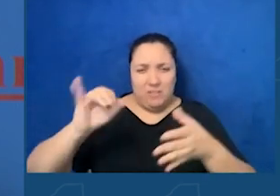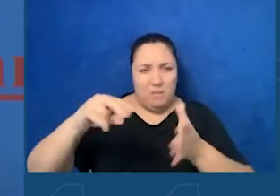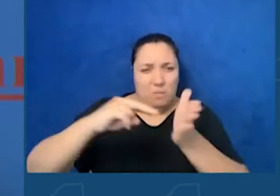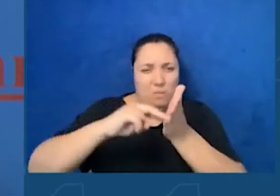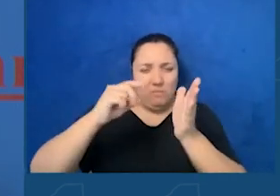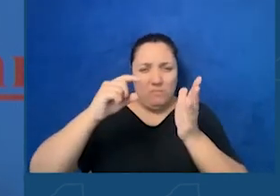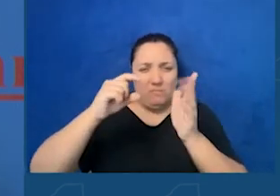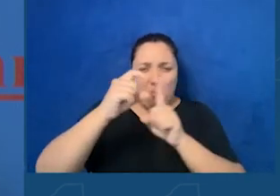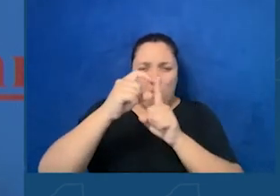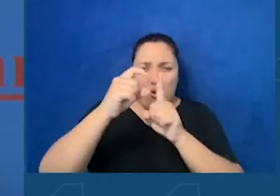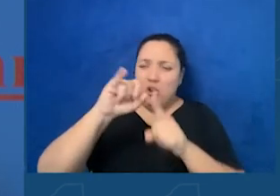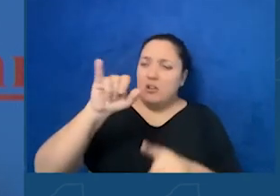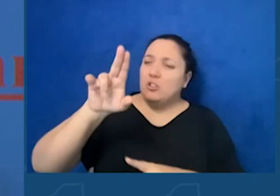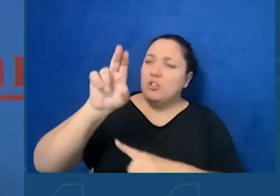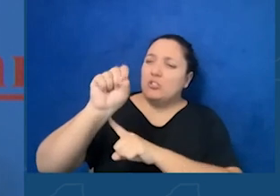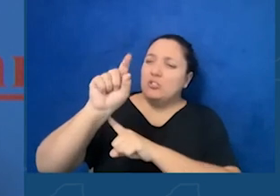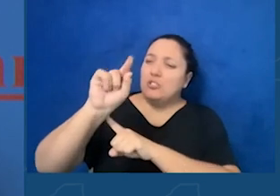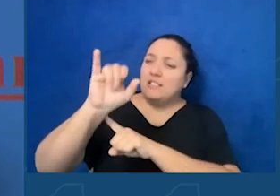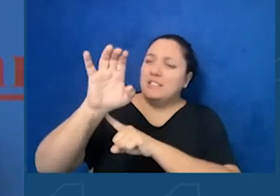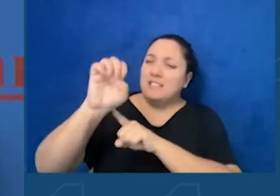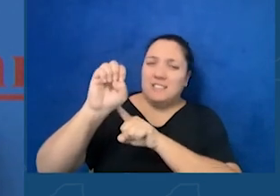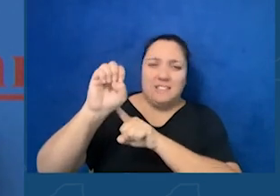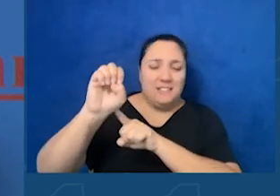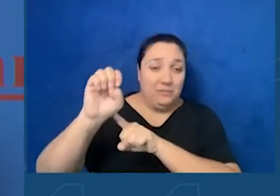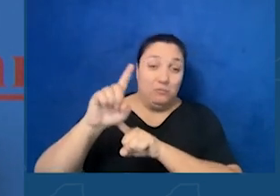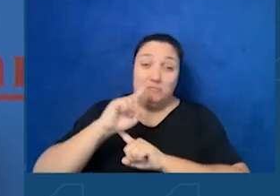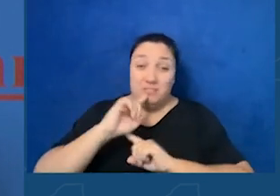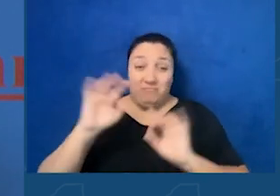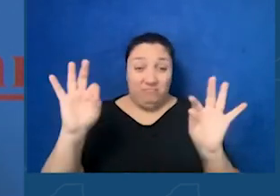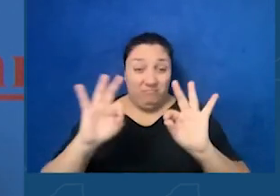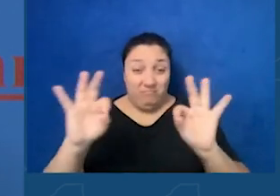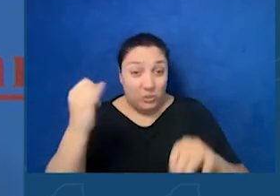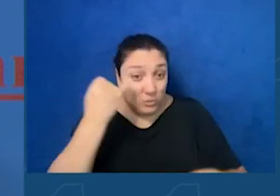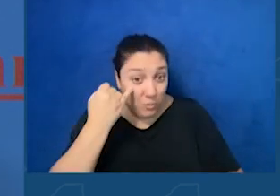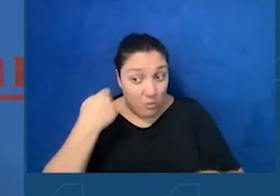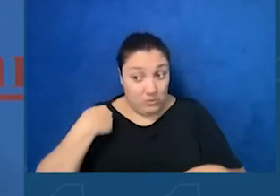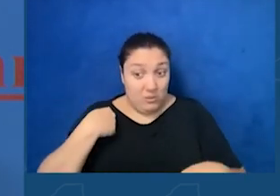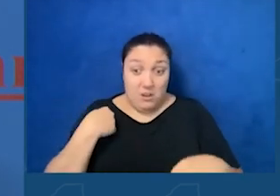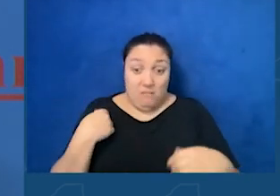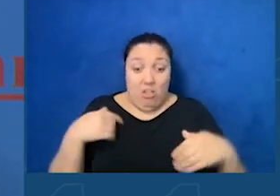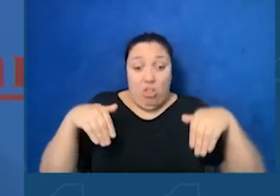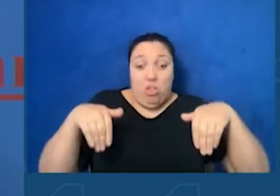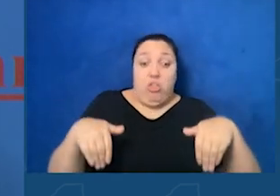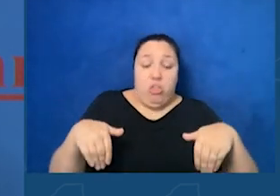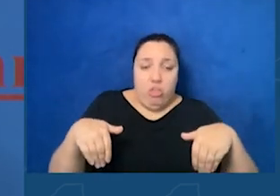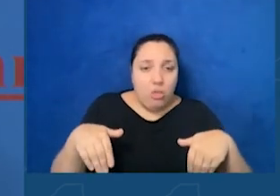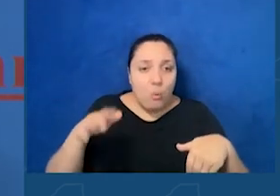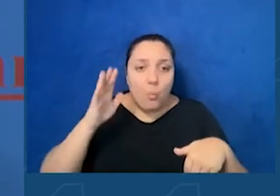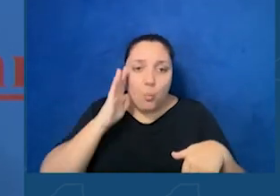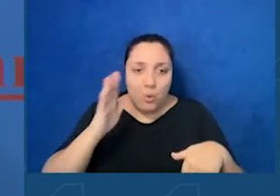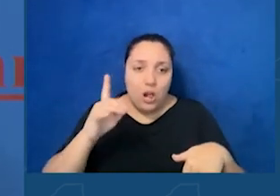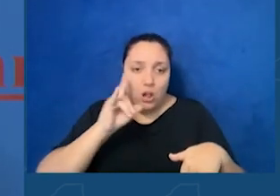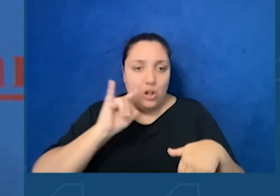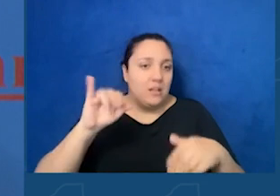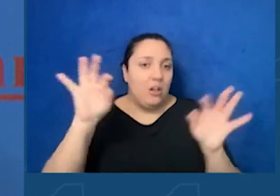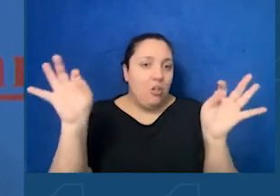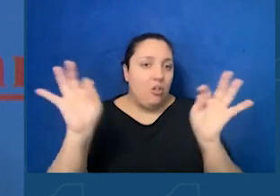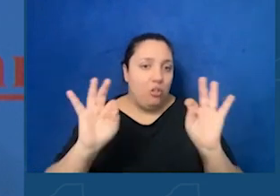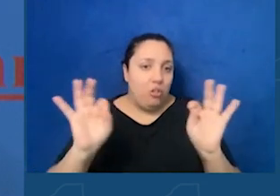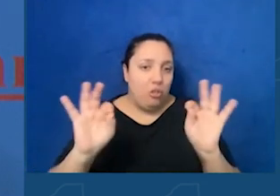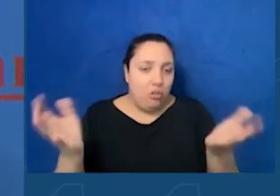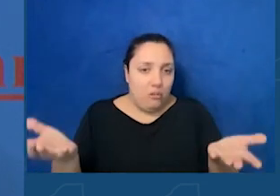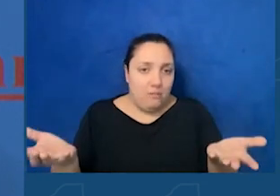word if we don't act upon it every single day? That is what we are called to do. That's how you live the legacy of Dr.